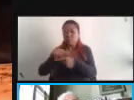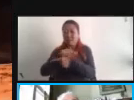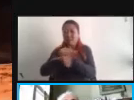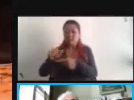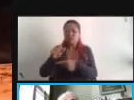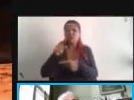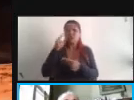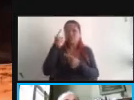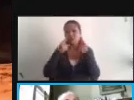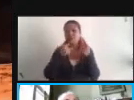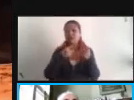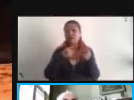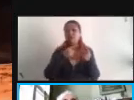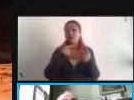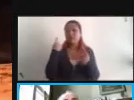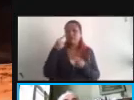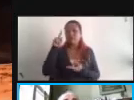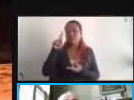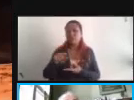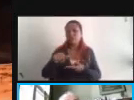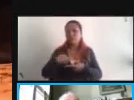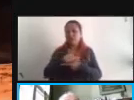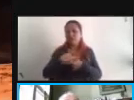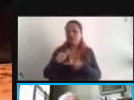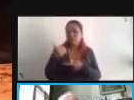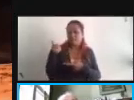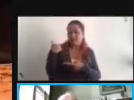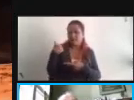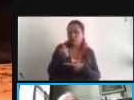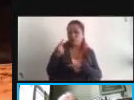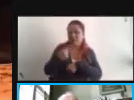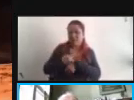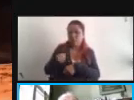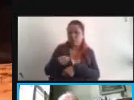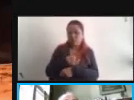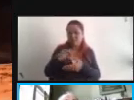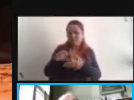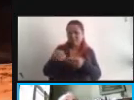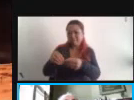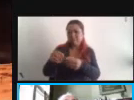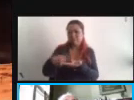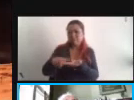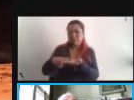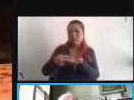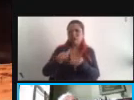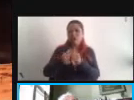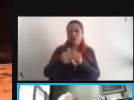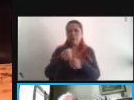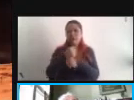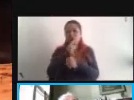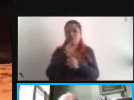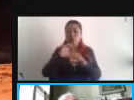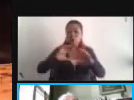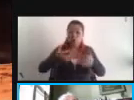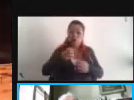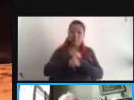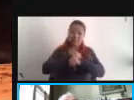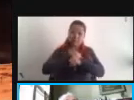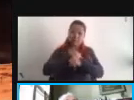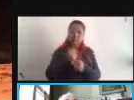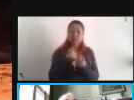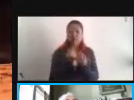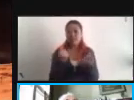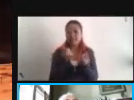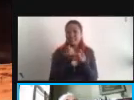mitigation techniques that Sharmi talked about and things you've heard over the last couple of days, how we protect the crew, and how we ensure that everybody is safe and that we have